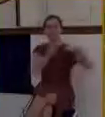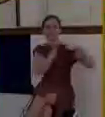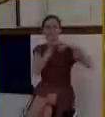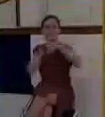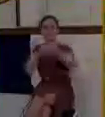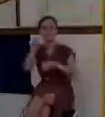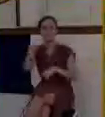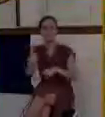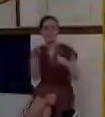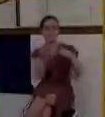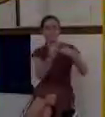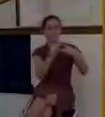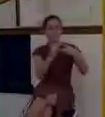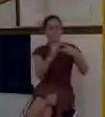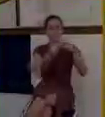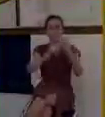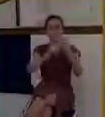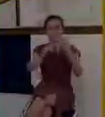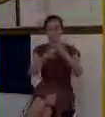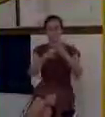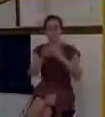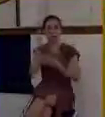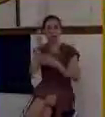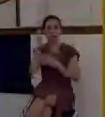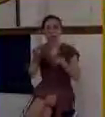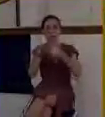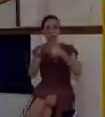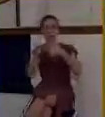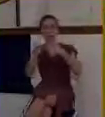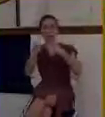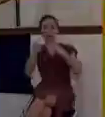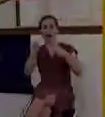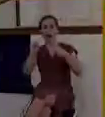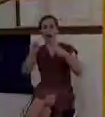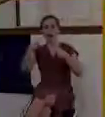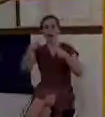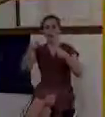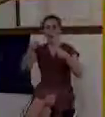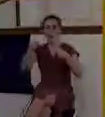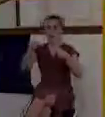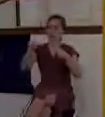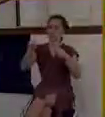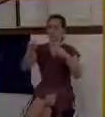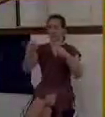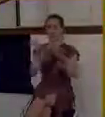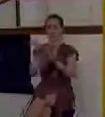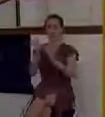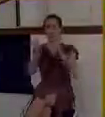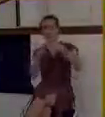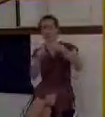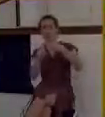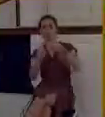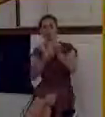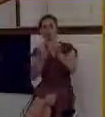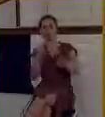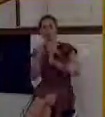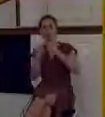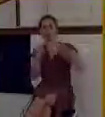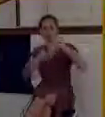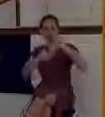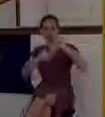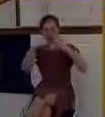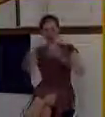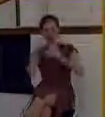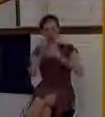Eisegesis is when you have a belief in your mind and you read the Bible through that lens of what you already believe. You see, the